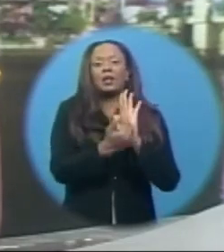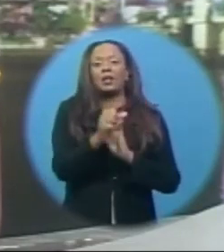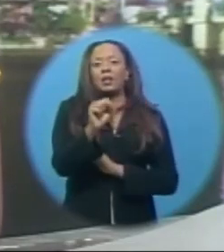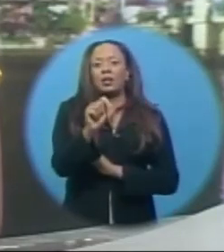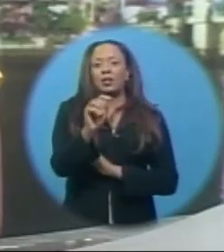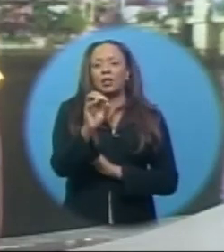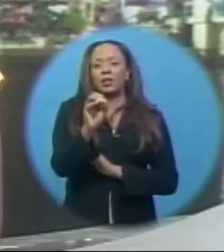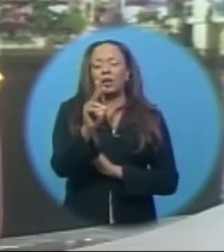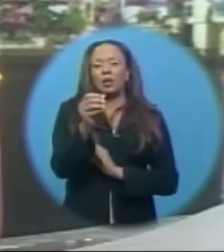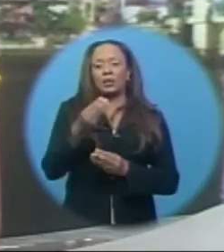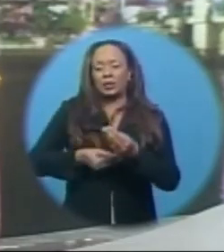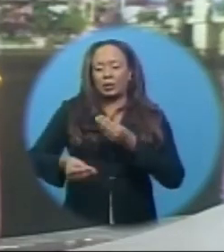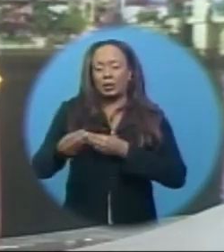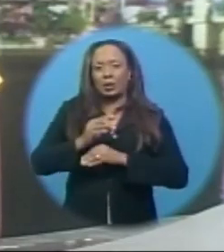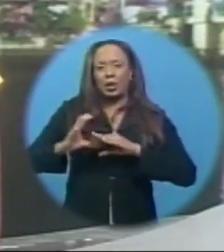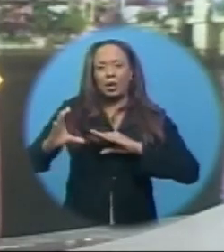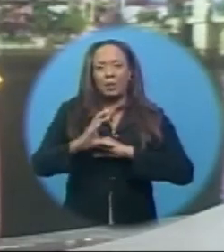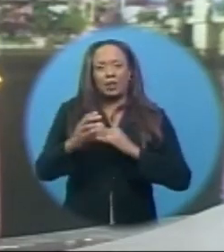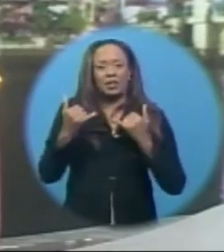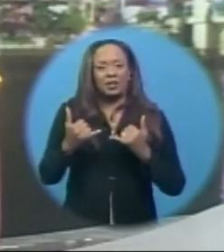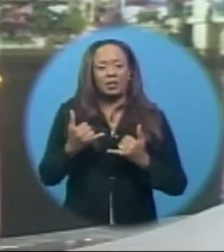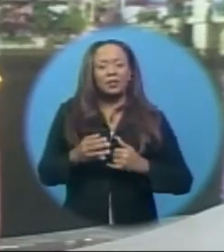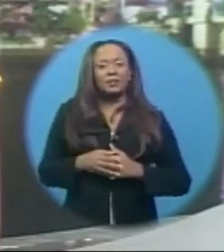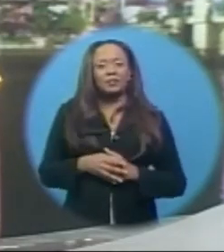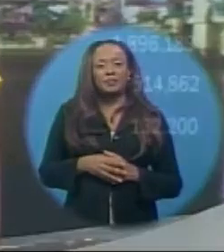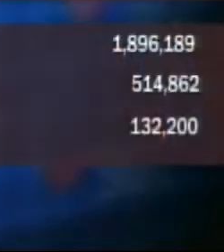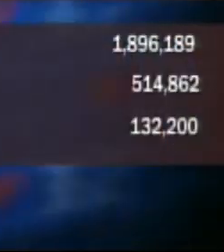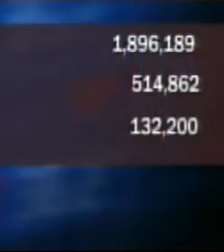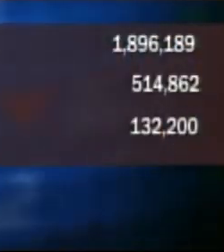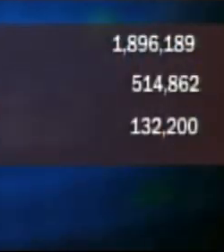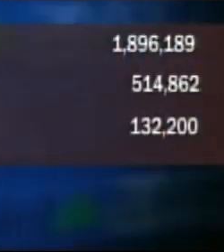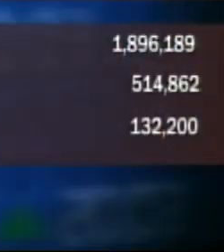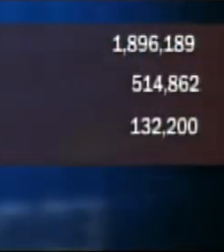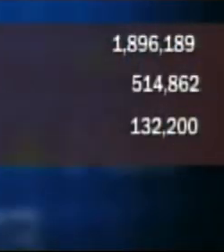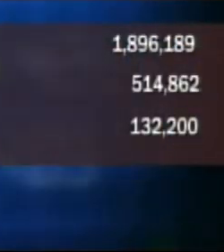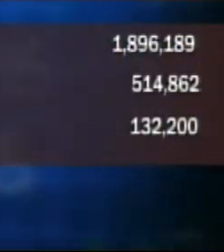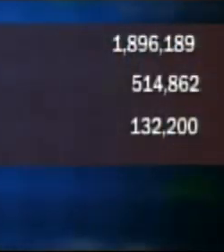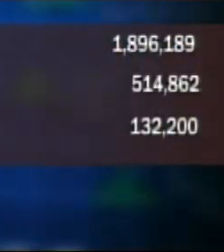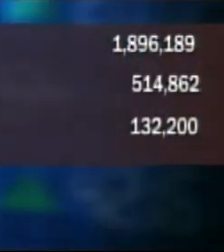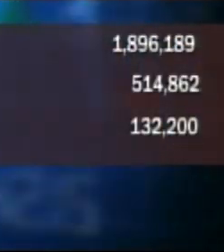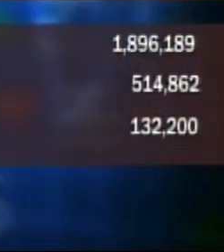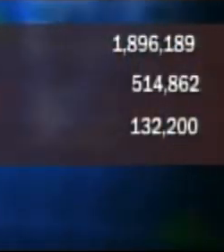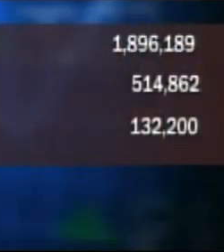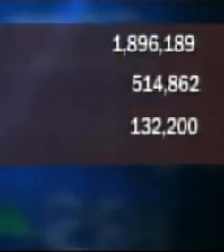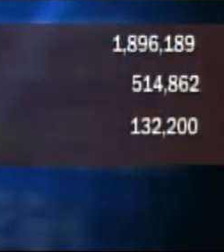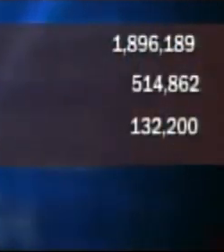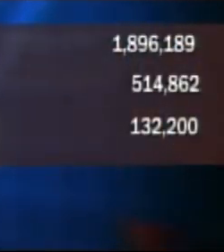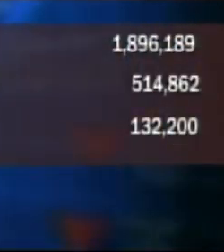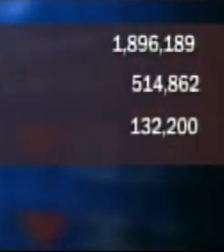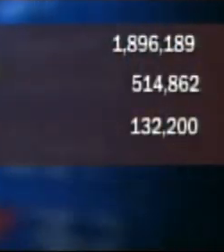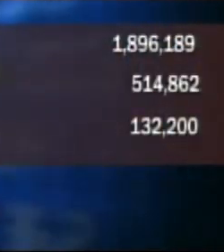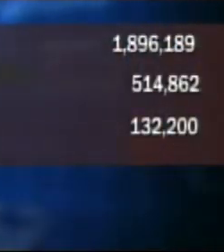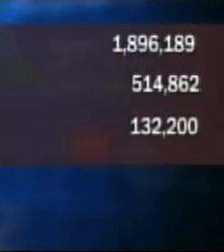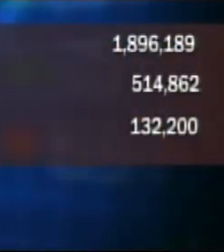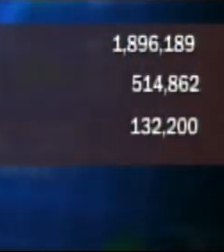selected exchanges across the region. First up is Jamaica, where Jamaica Broilers Group was the volume leader